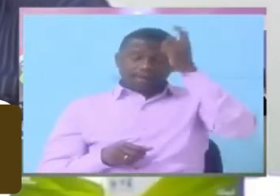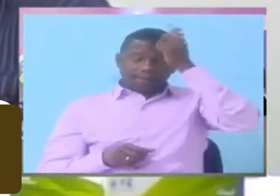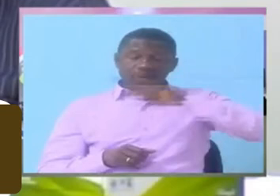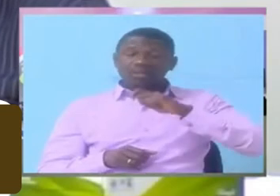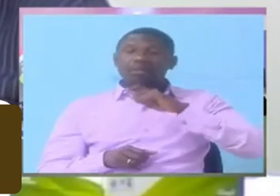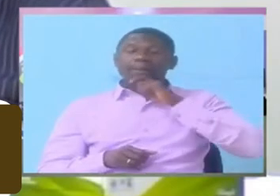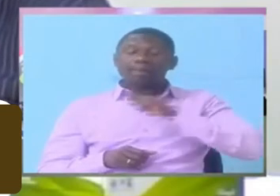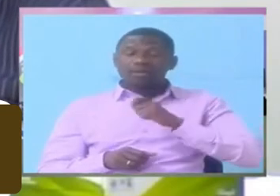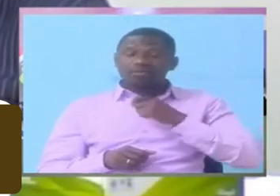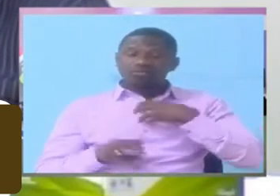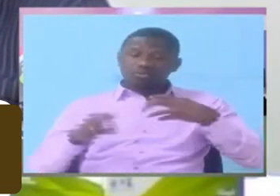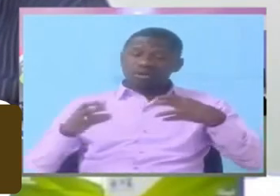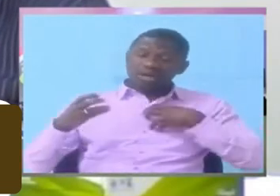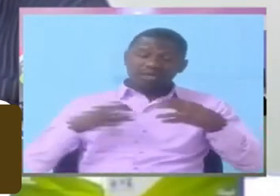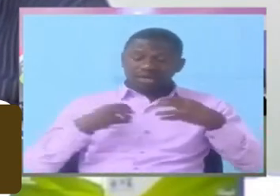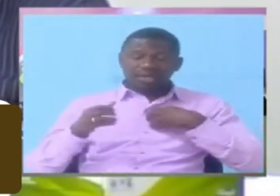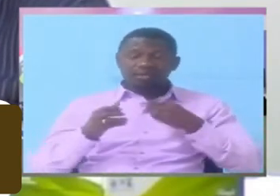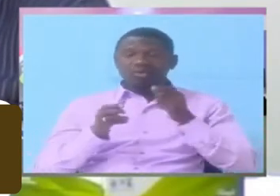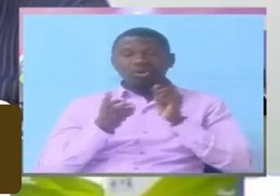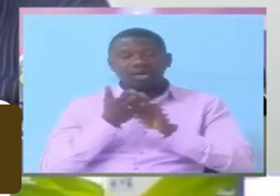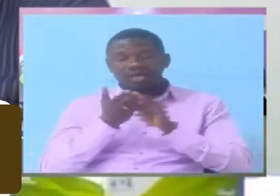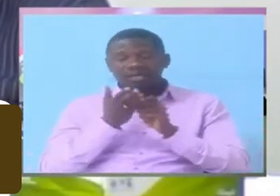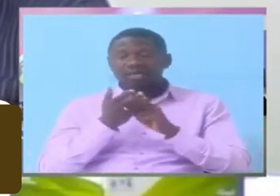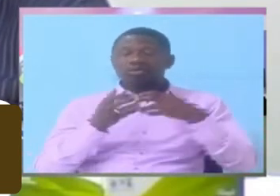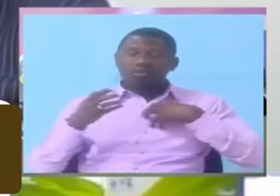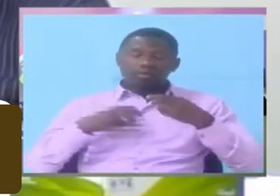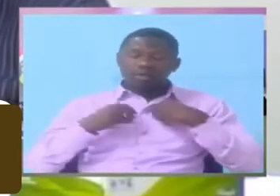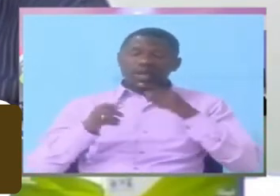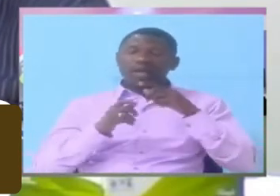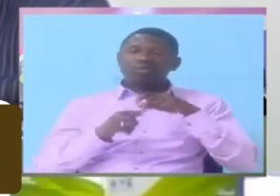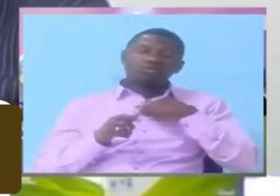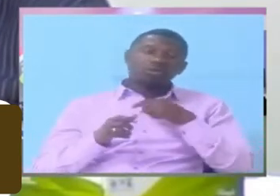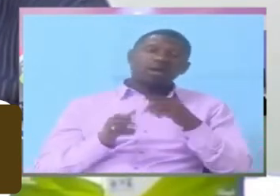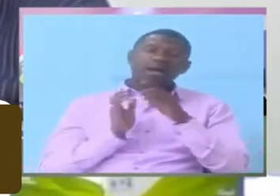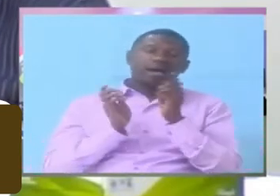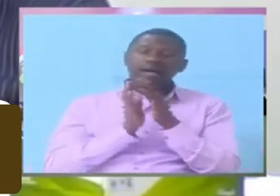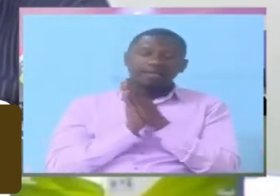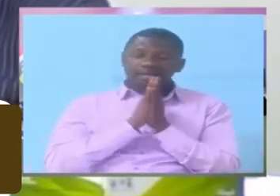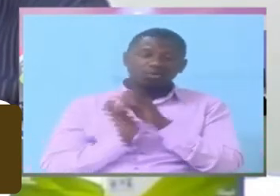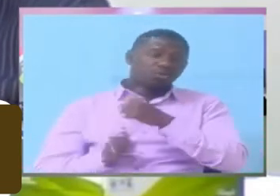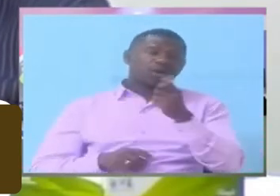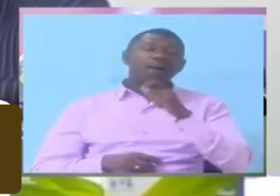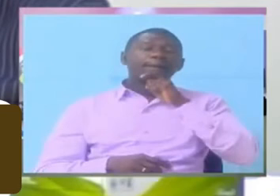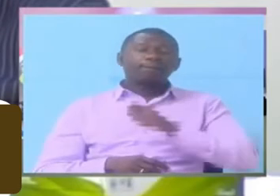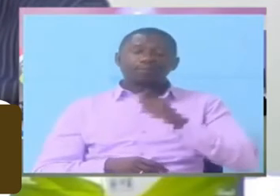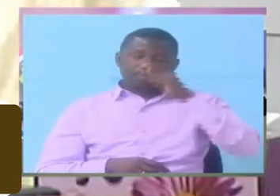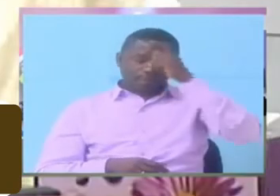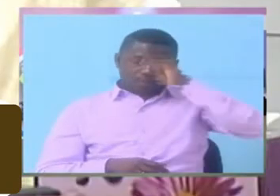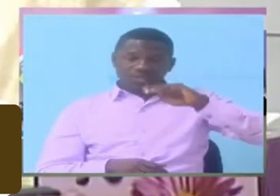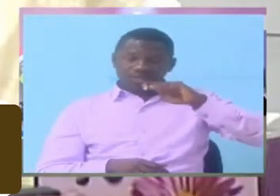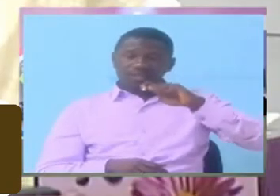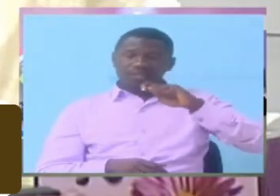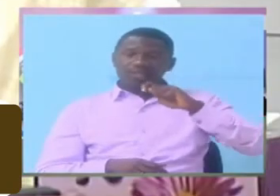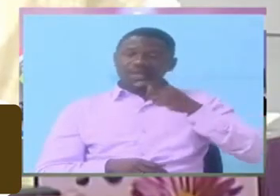go to the NIA? Polizo anyon polizo ekuzo no mianongo kole akole da maltema aina na kuota aya bole NIA fo nyan